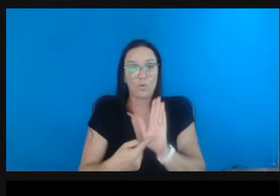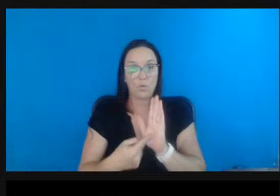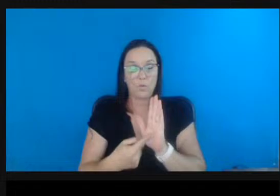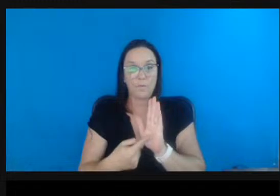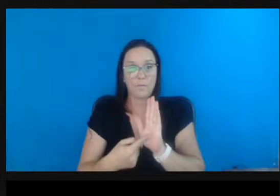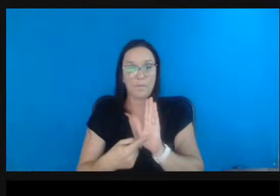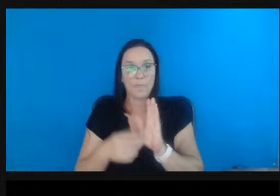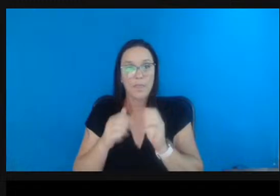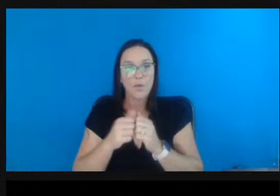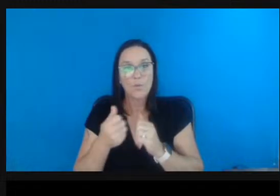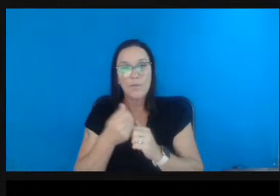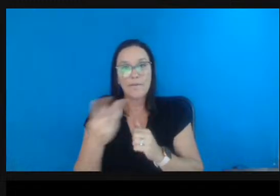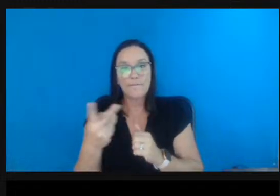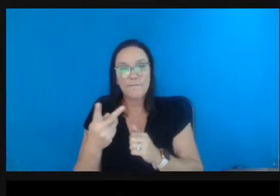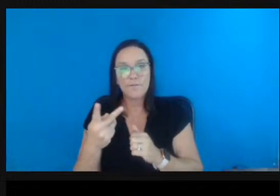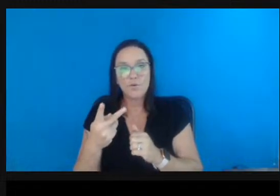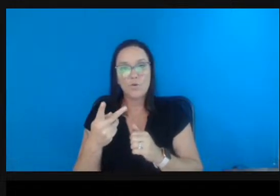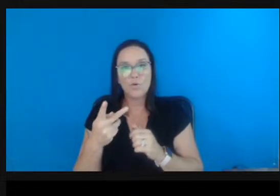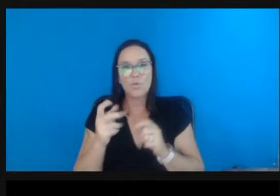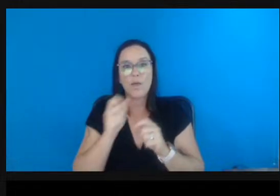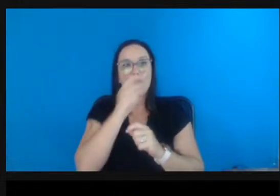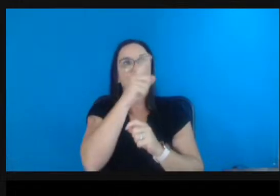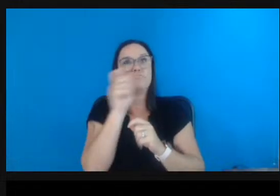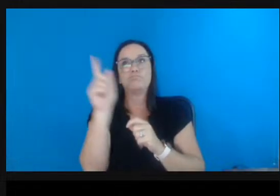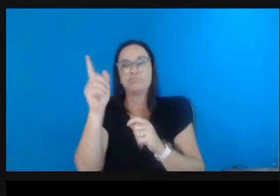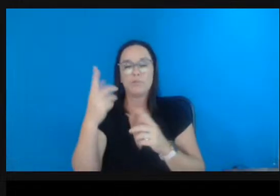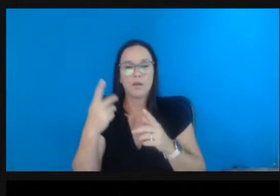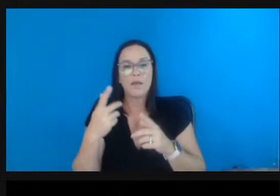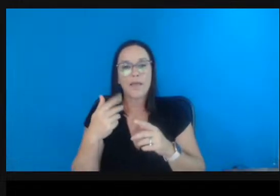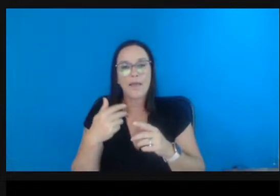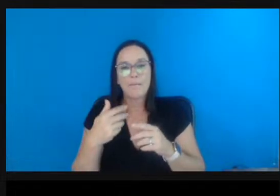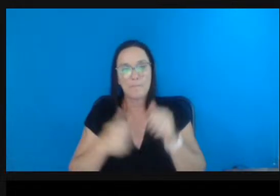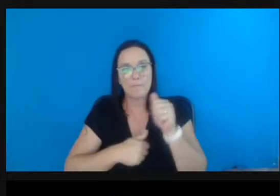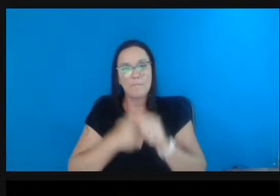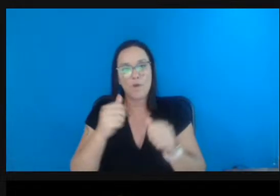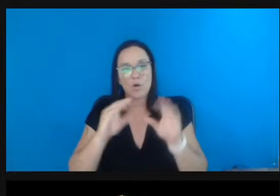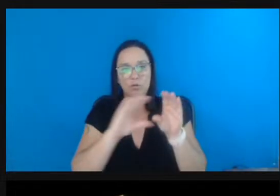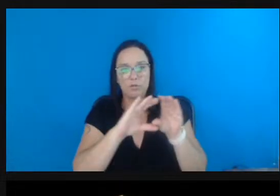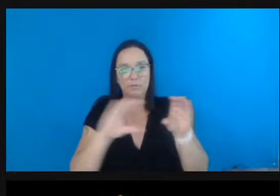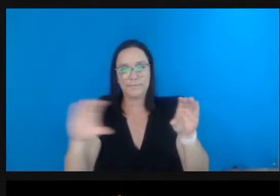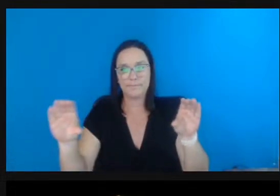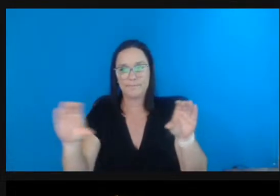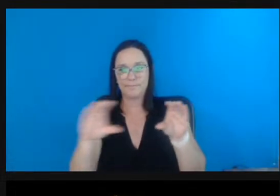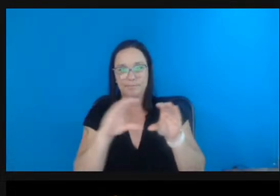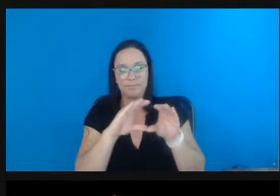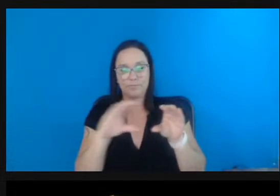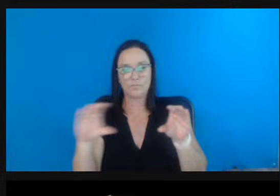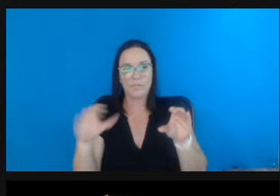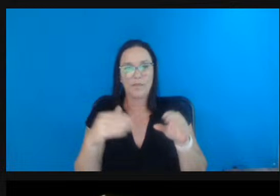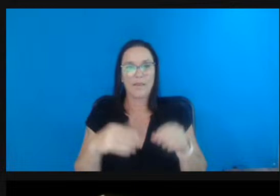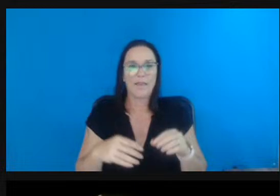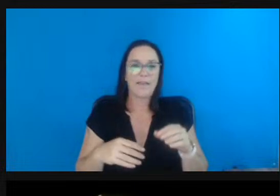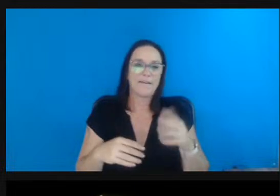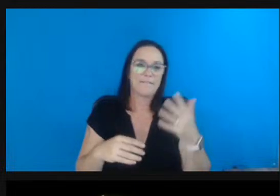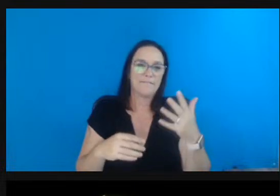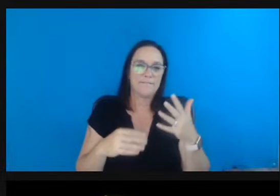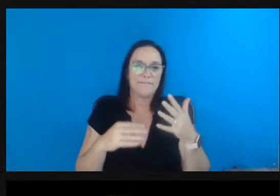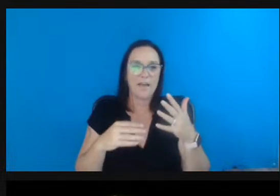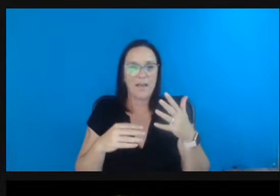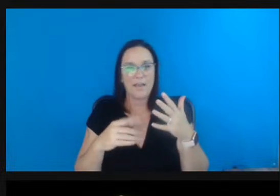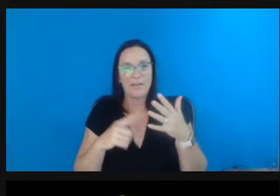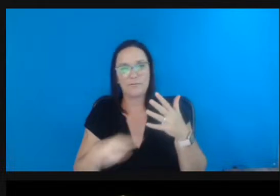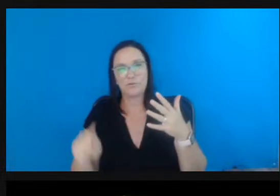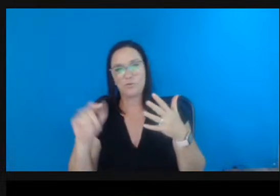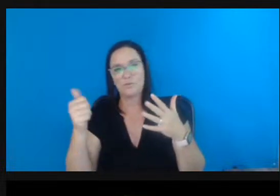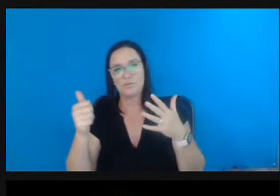couple of outliers, most of this data falls within a pretty narrow range right here, right? 5 to 10 million cubic